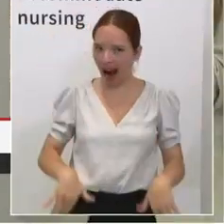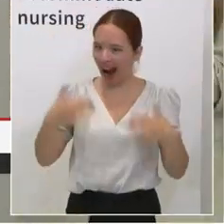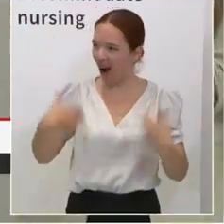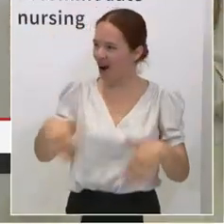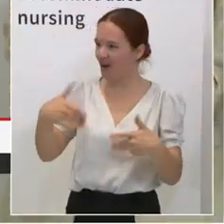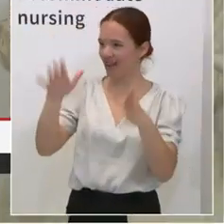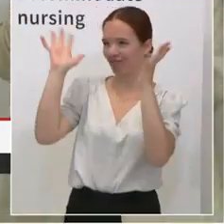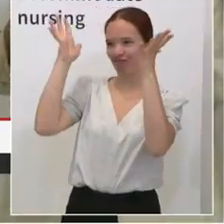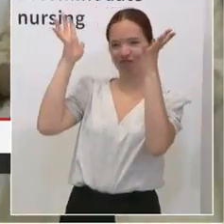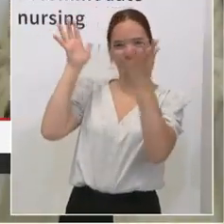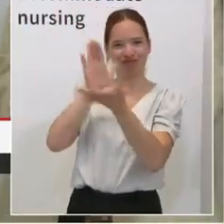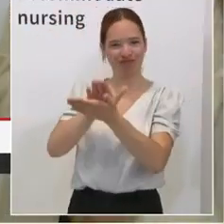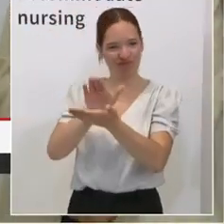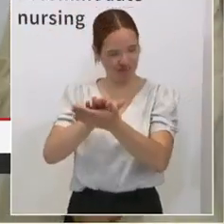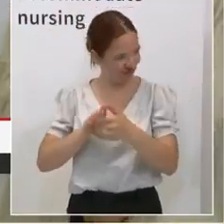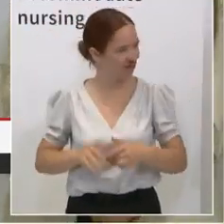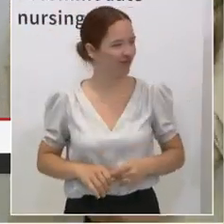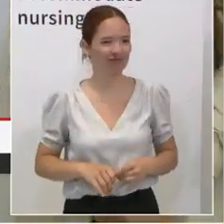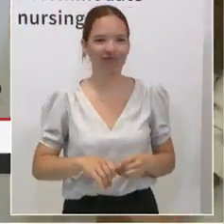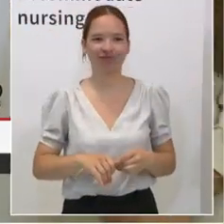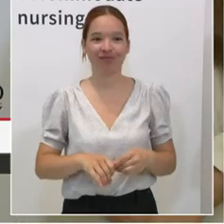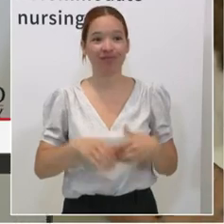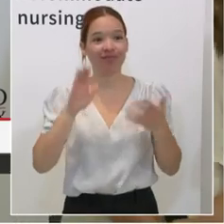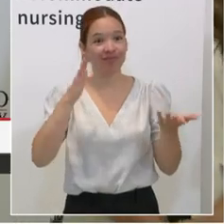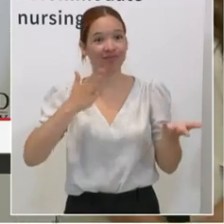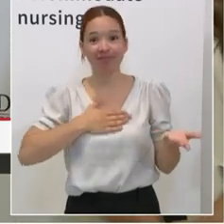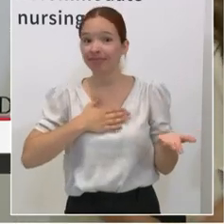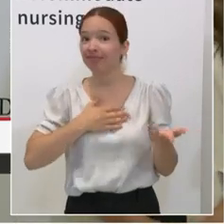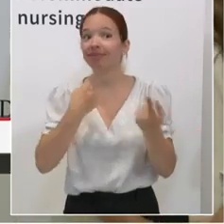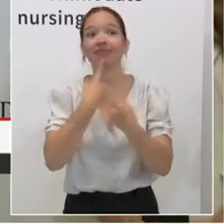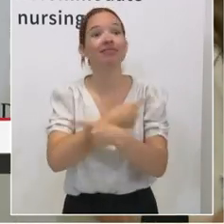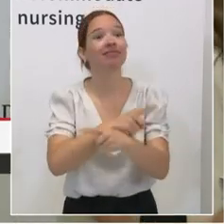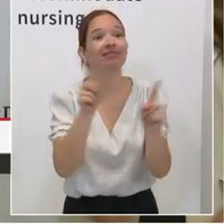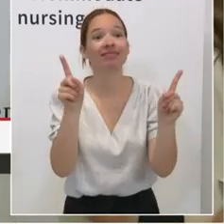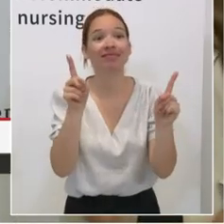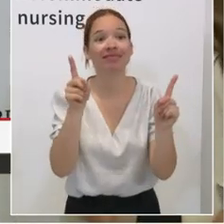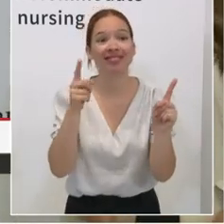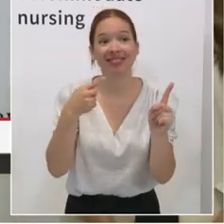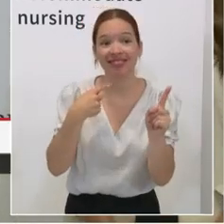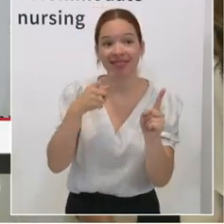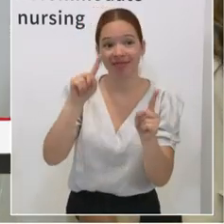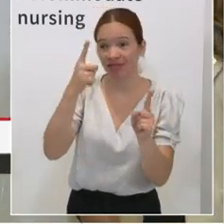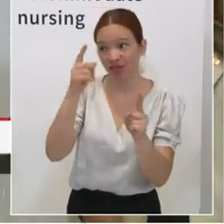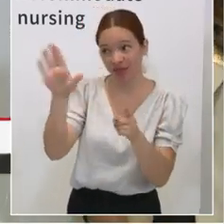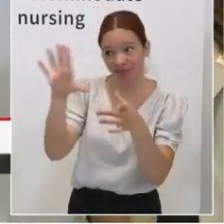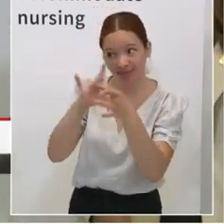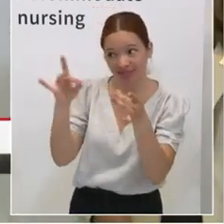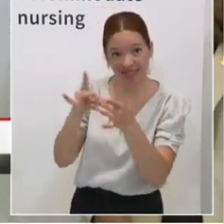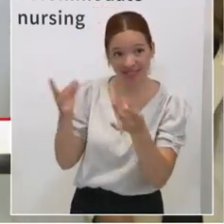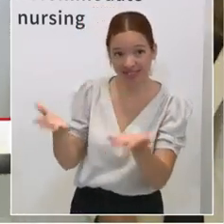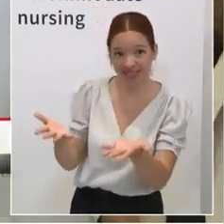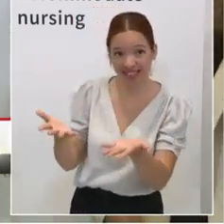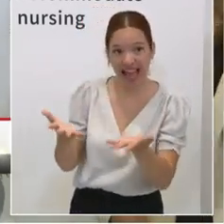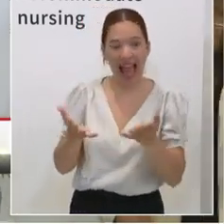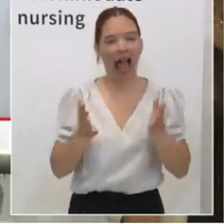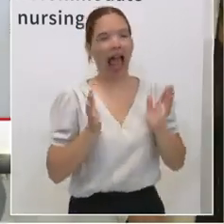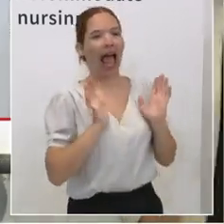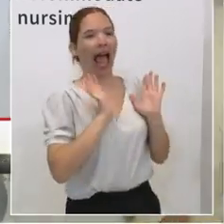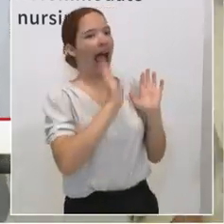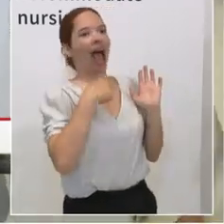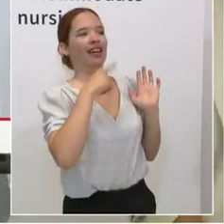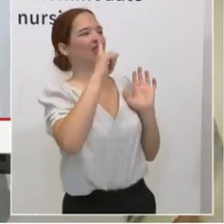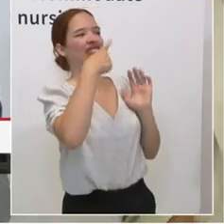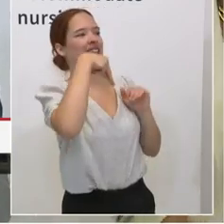So should I make my announcement, Dr. Frederick, or do you want to make remarks? Okay, all right, fantastic.